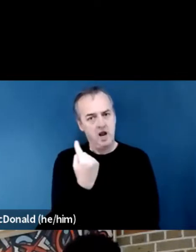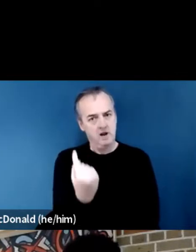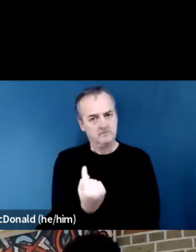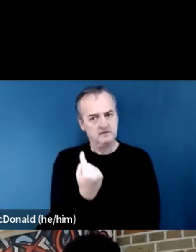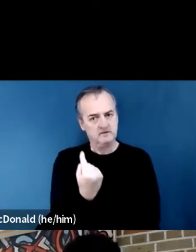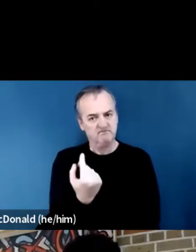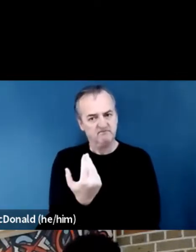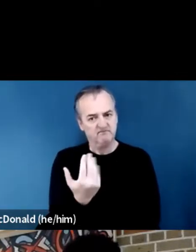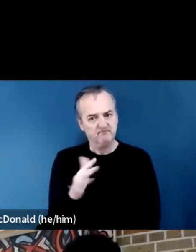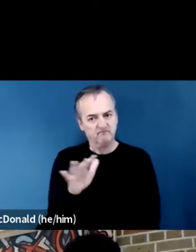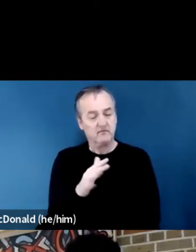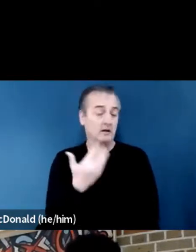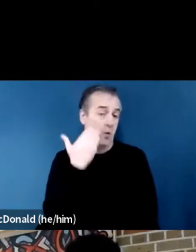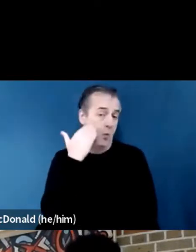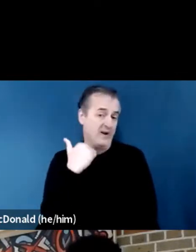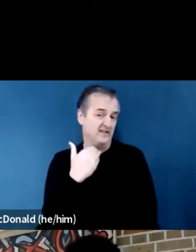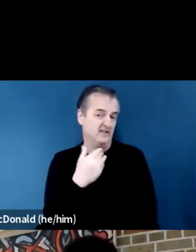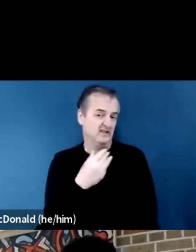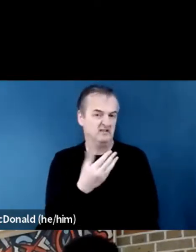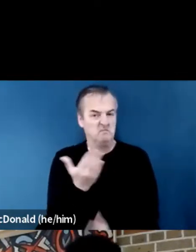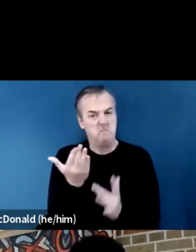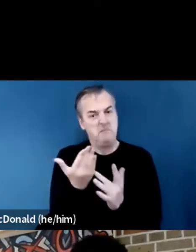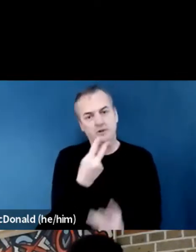my mid-20s. Thank you.